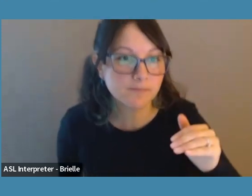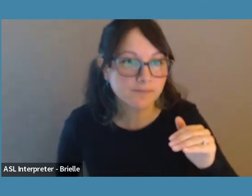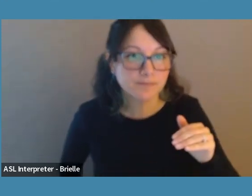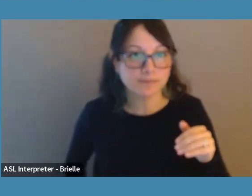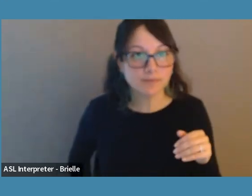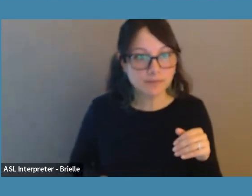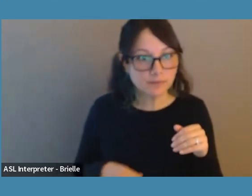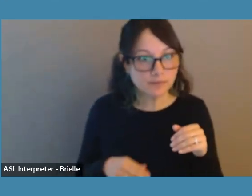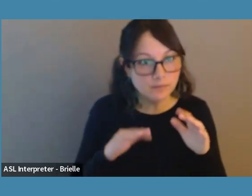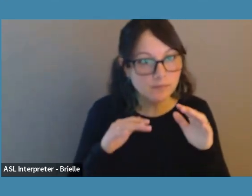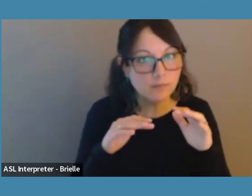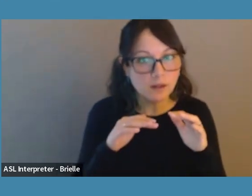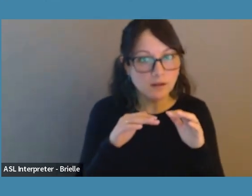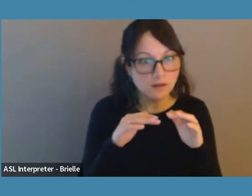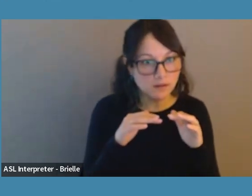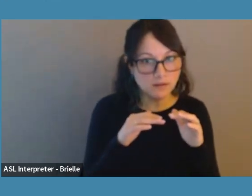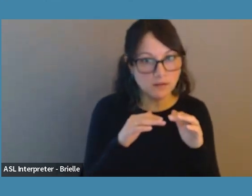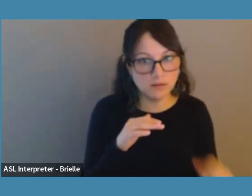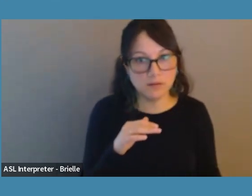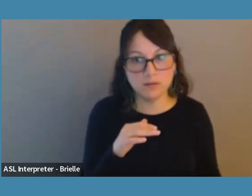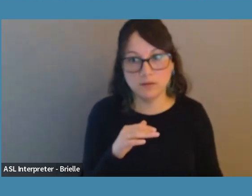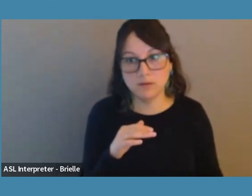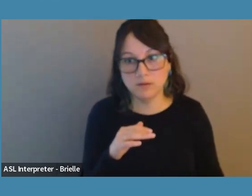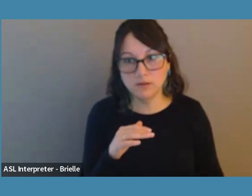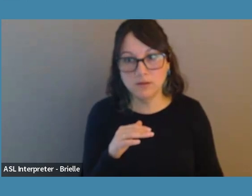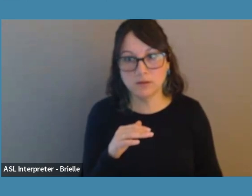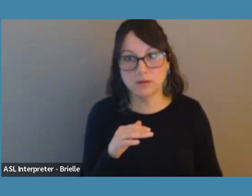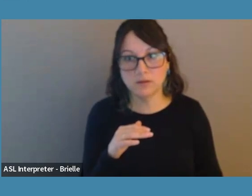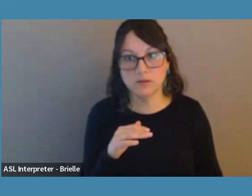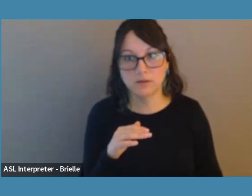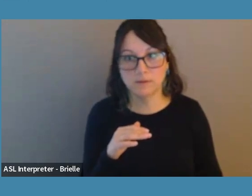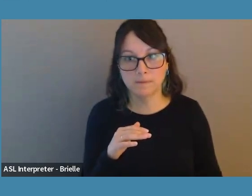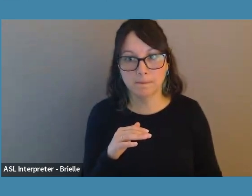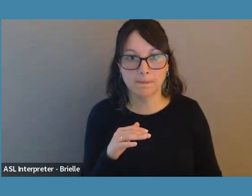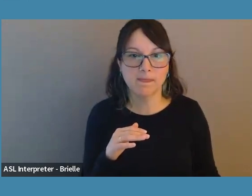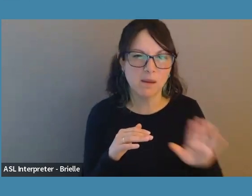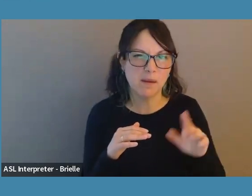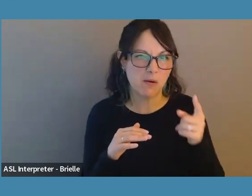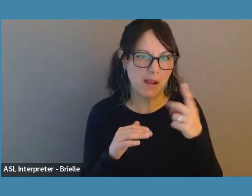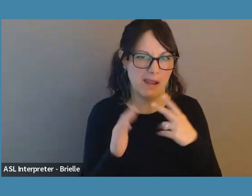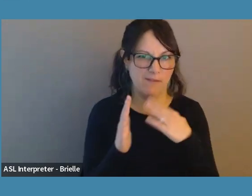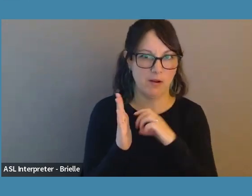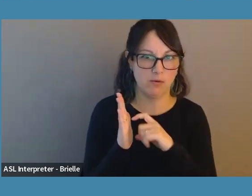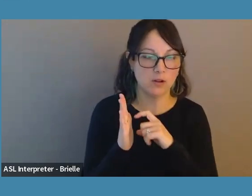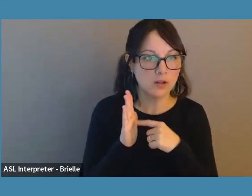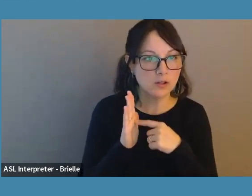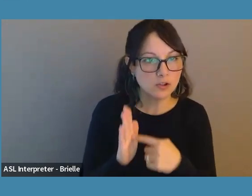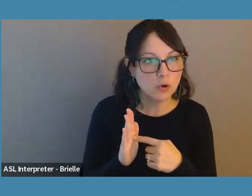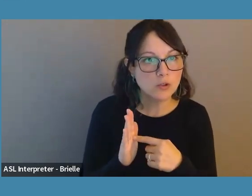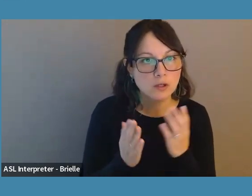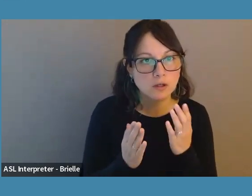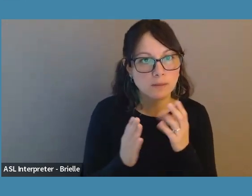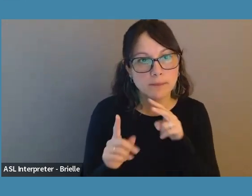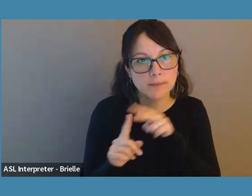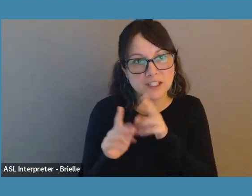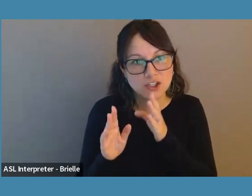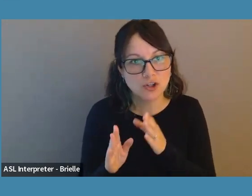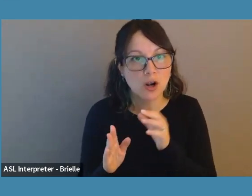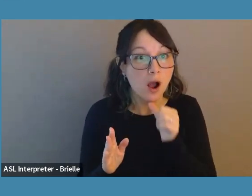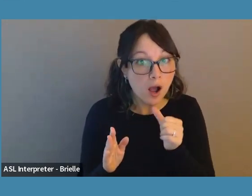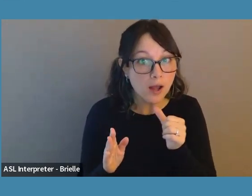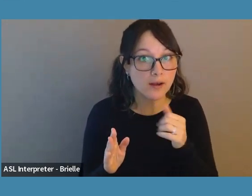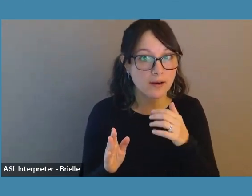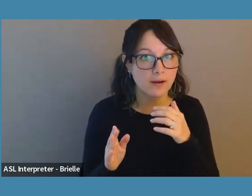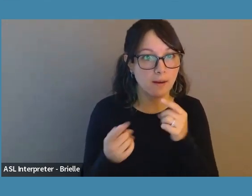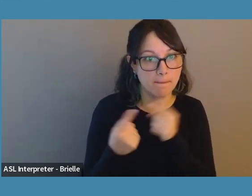At the top, about halfway down the page, it's highlighted petitioner's unopposed motion for continuance. So that's